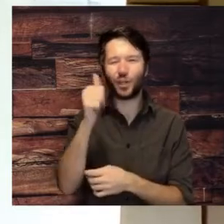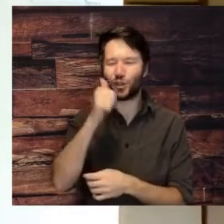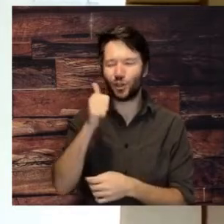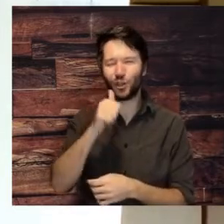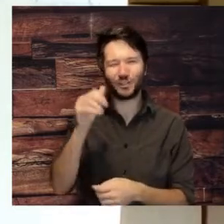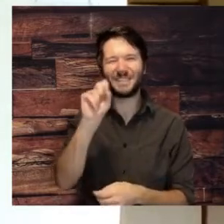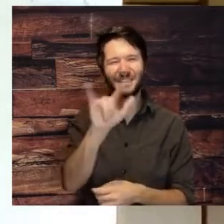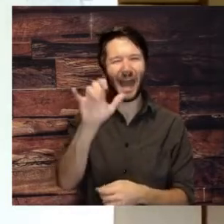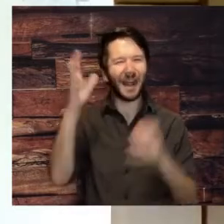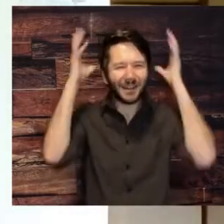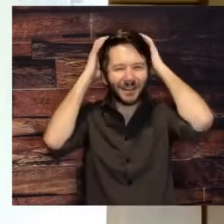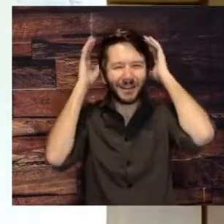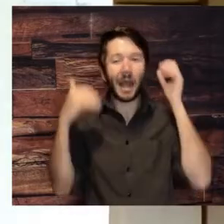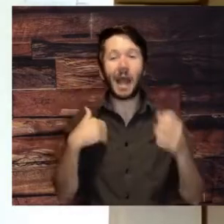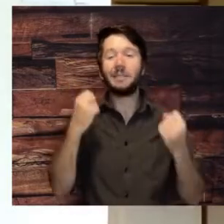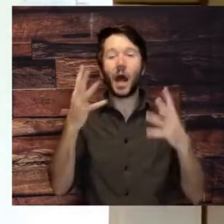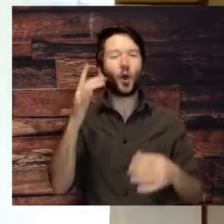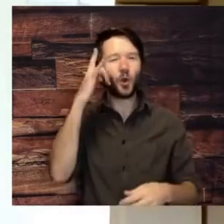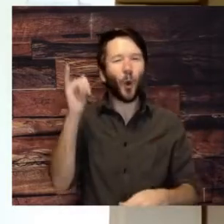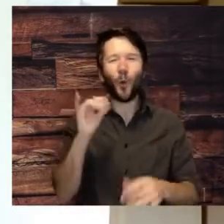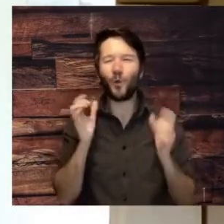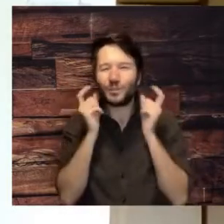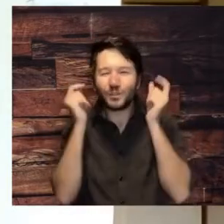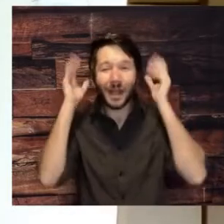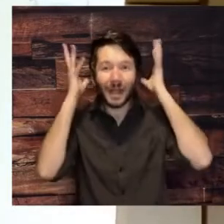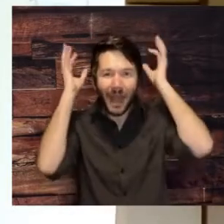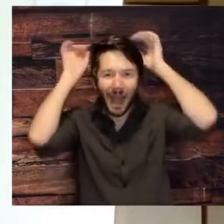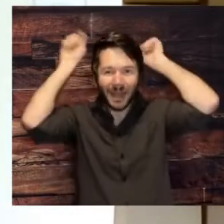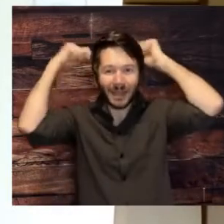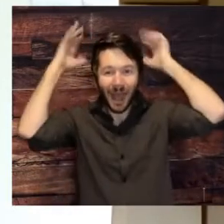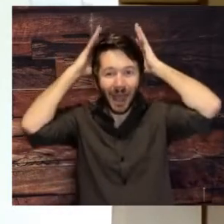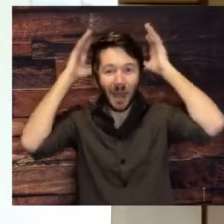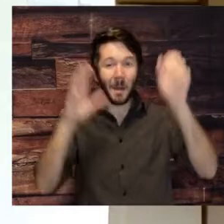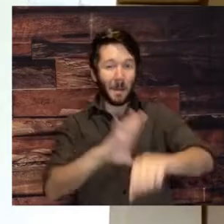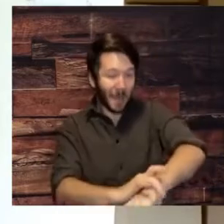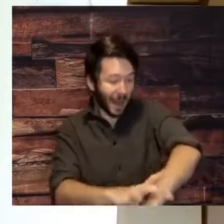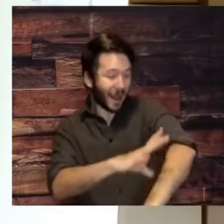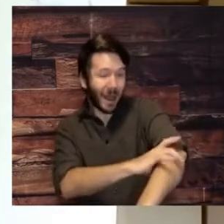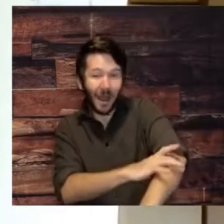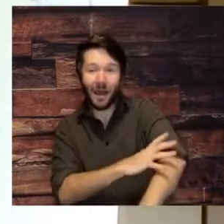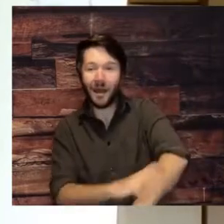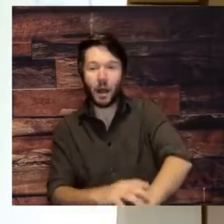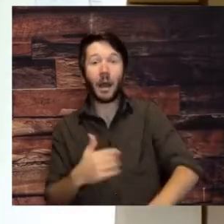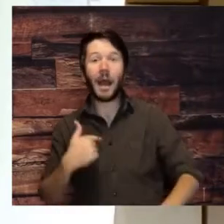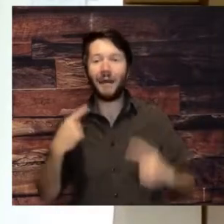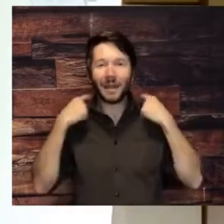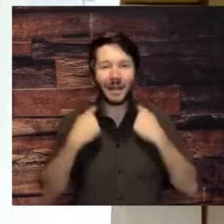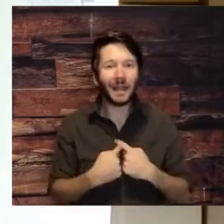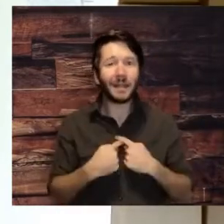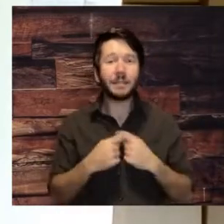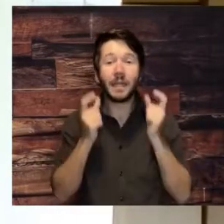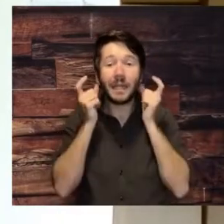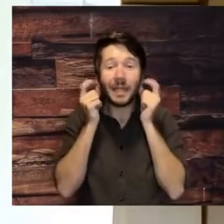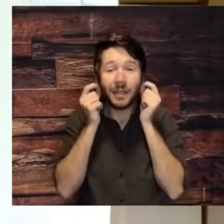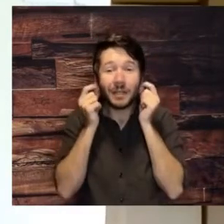girl style bun. She has lots of gold jewelry tied in her hair and bracelets on her upper and lower arms, as well